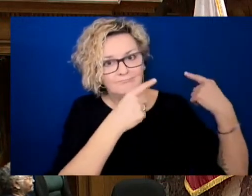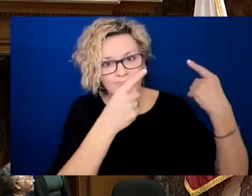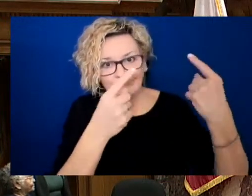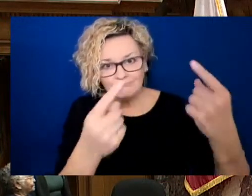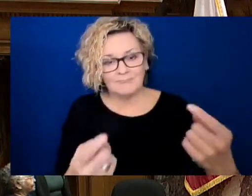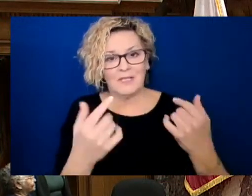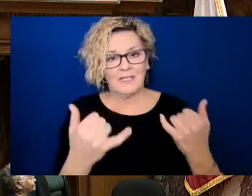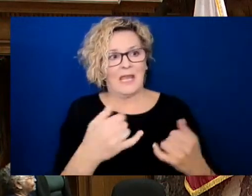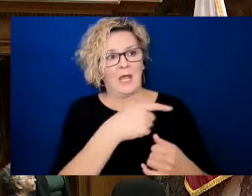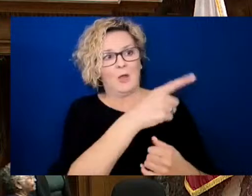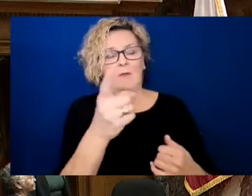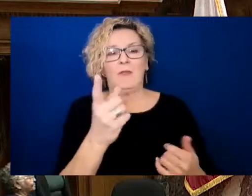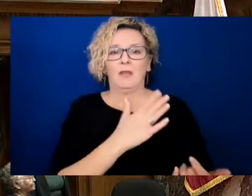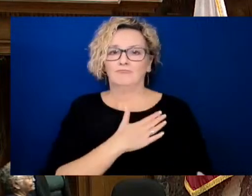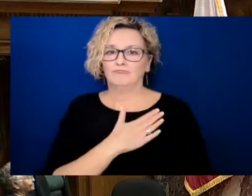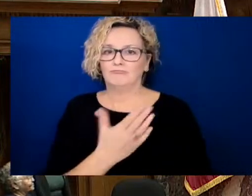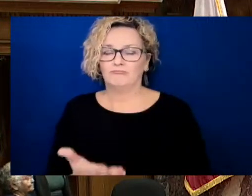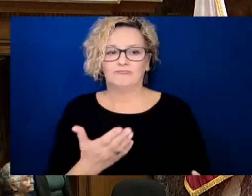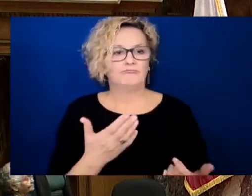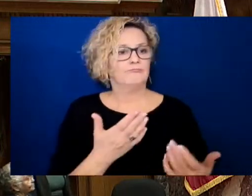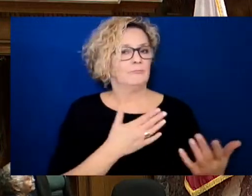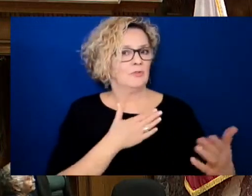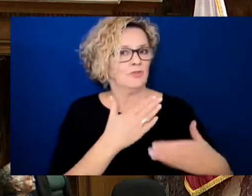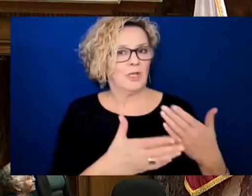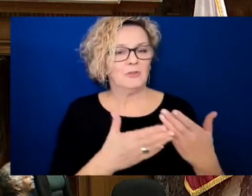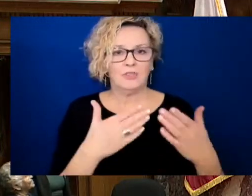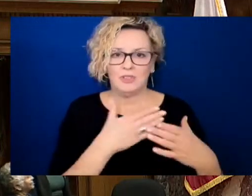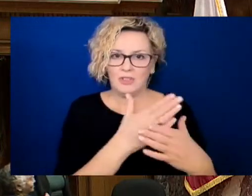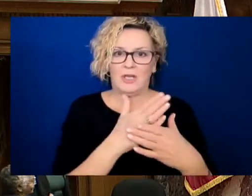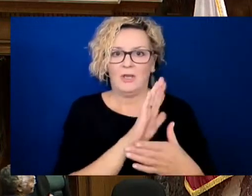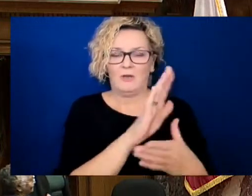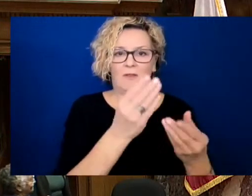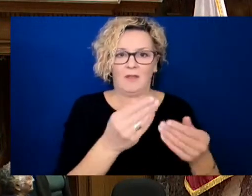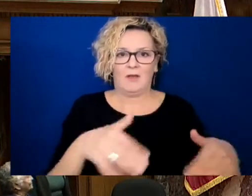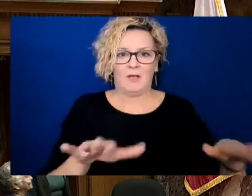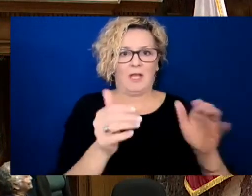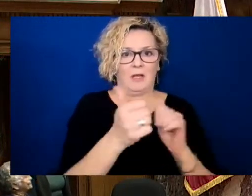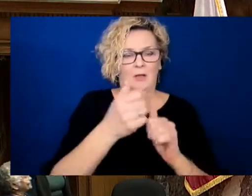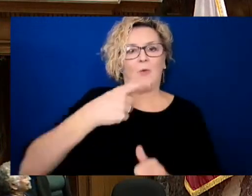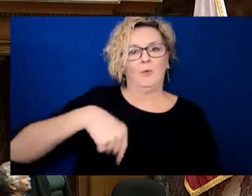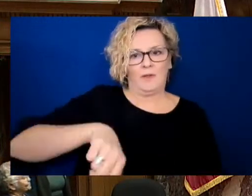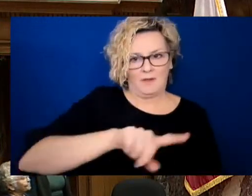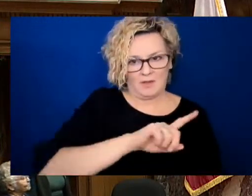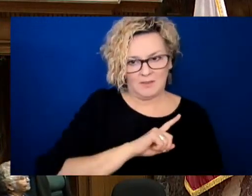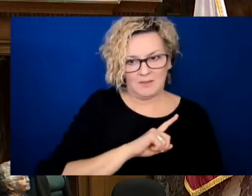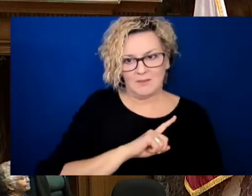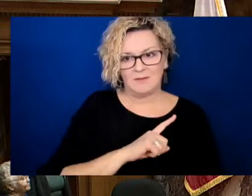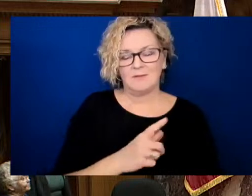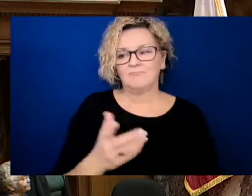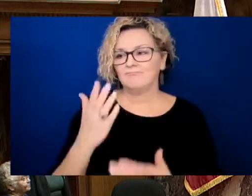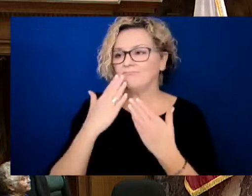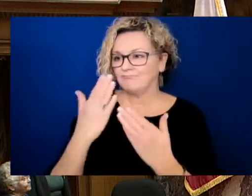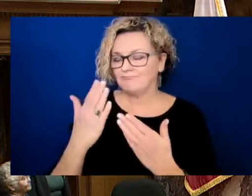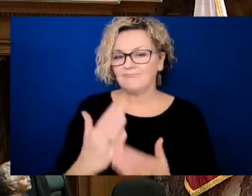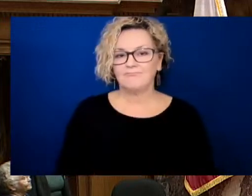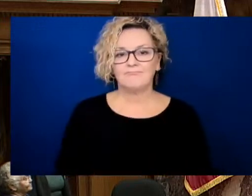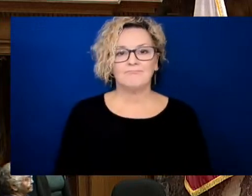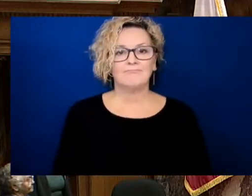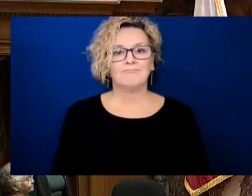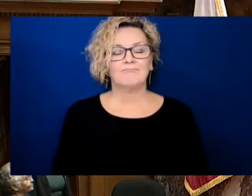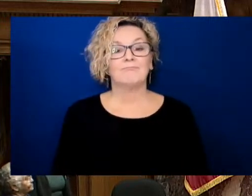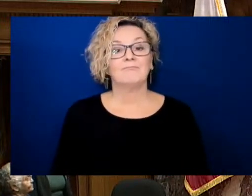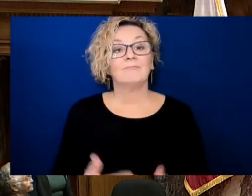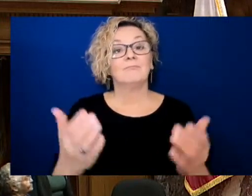province. Thank you so much. Haishka. Yeah. Now I invite Elder Mary Ann Thomas